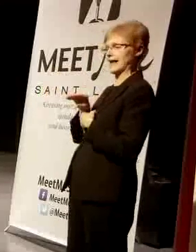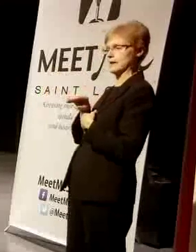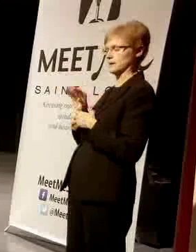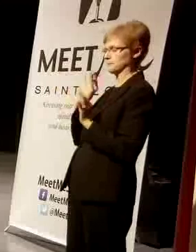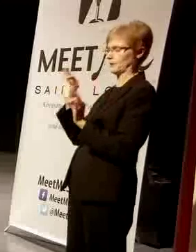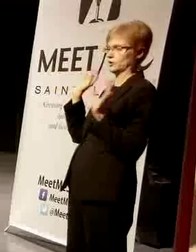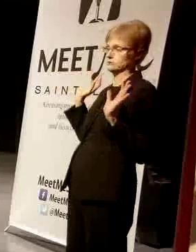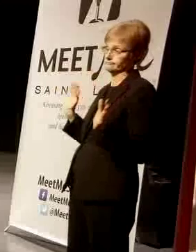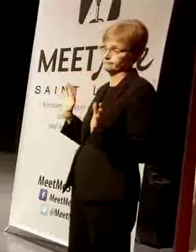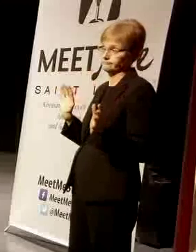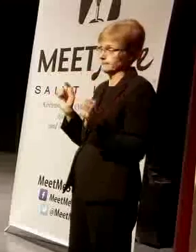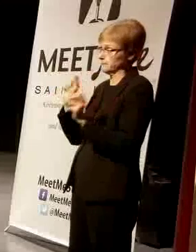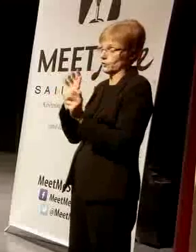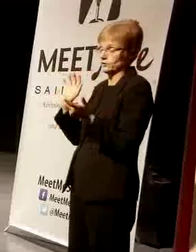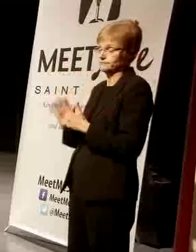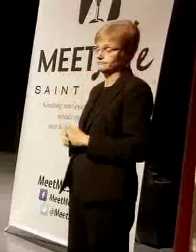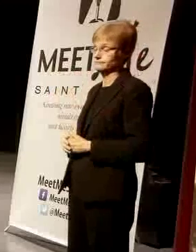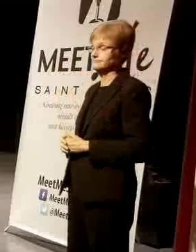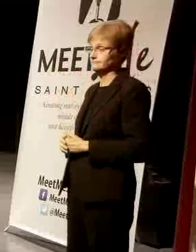it.